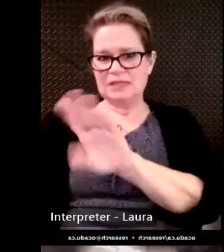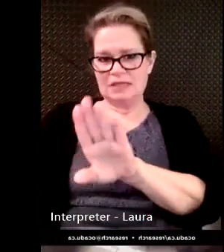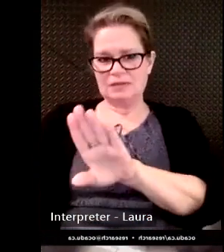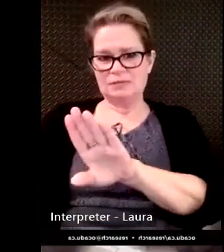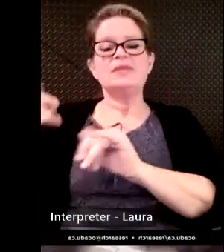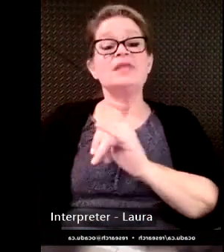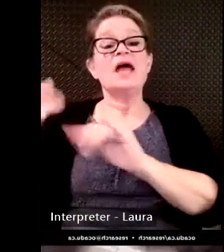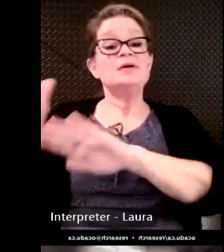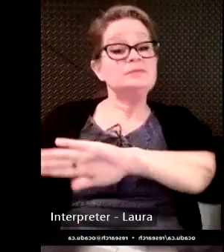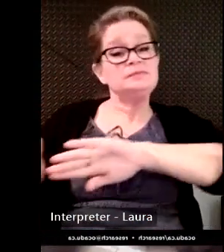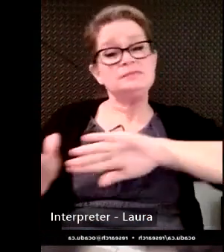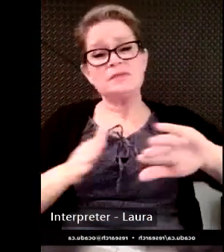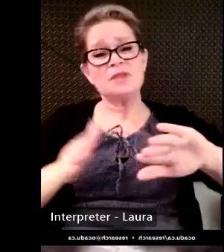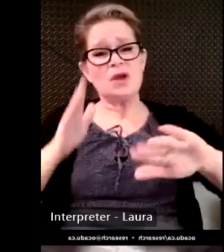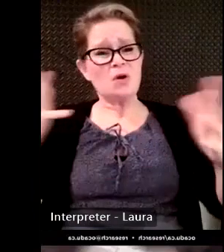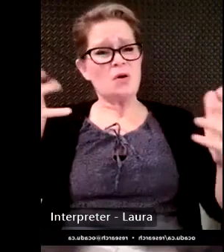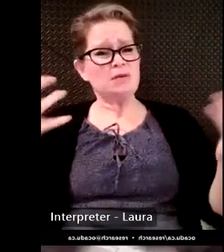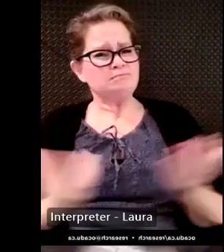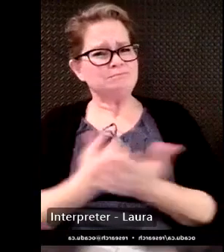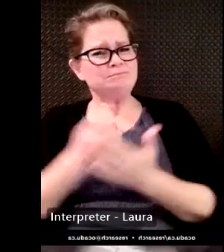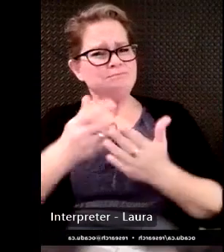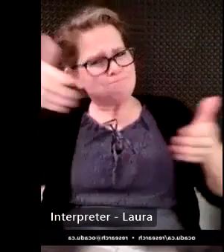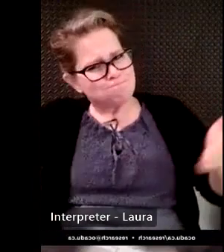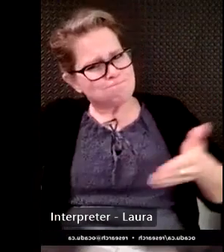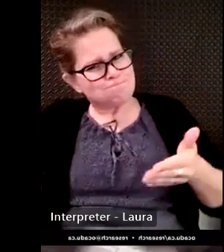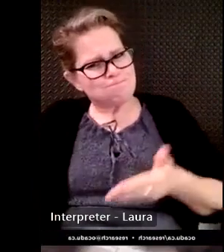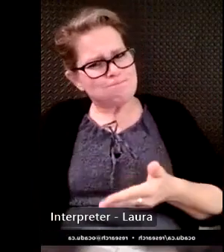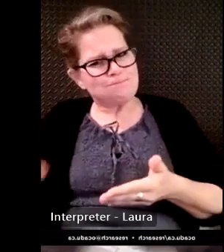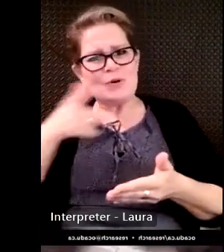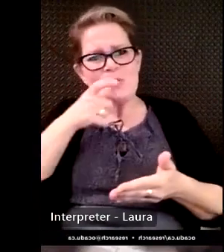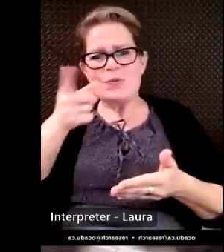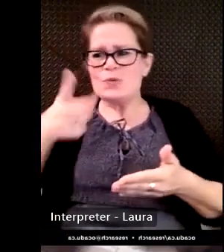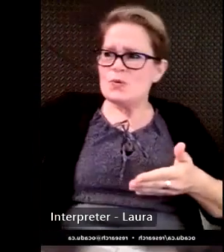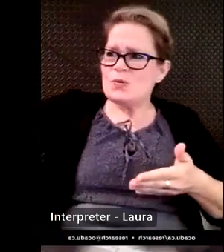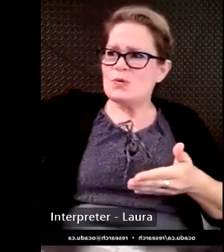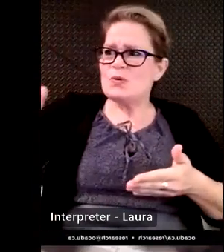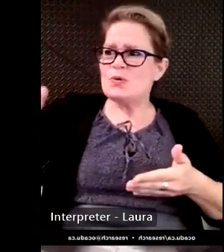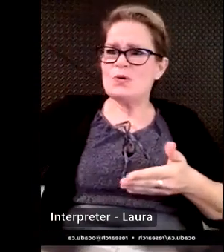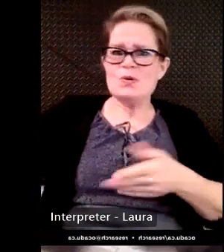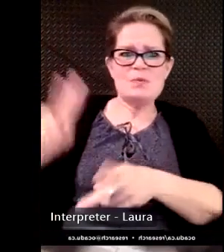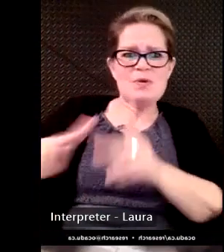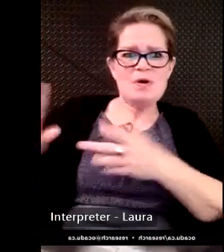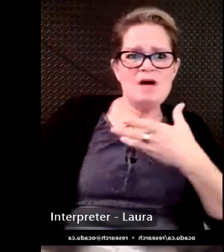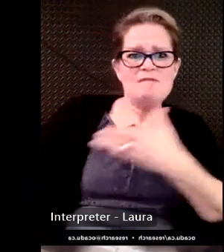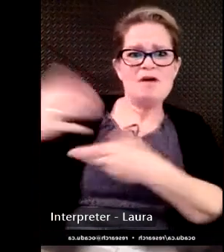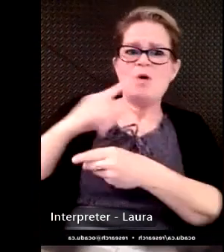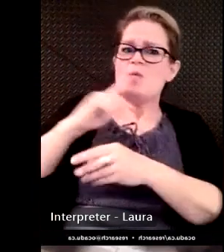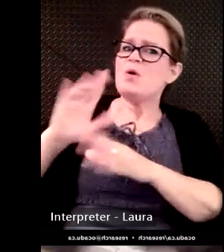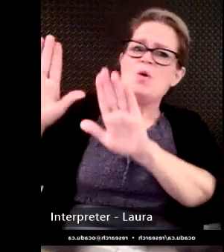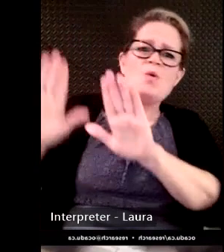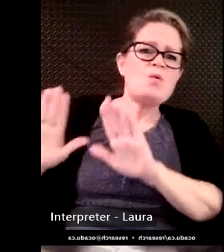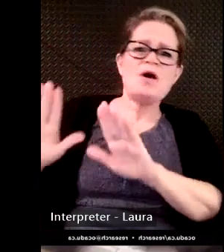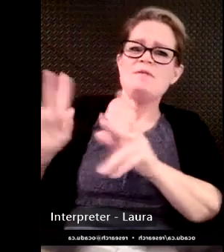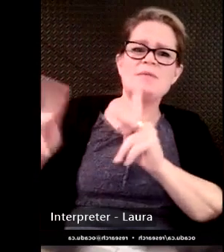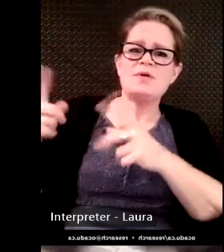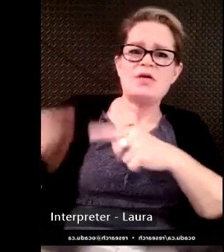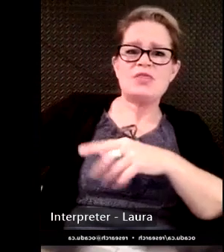working with us with the Creative Research Inclusive Practices Lab, all right, known as CRIP, as you can see up